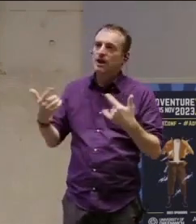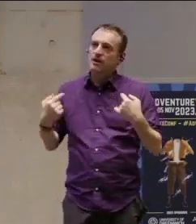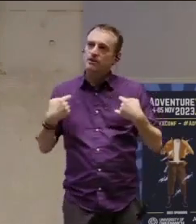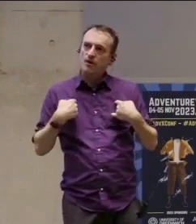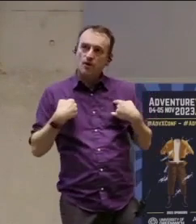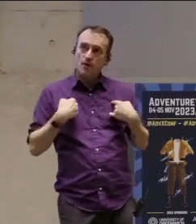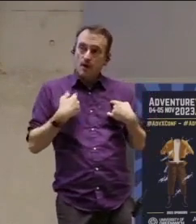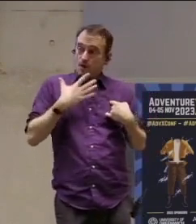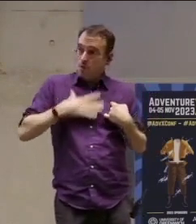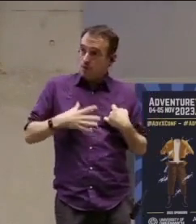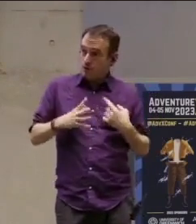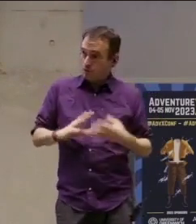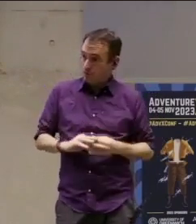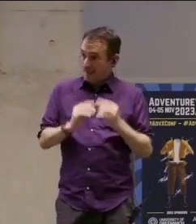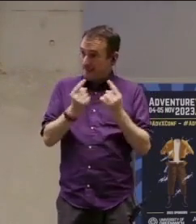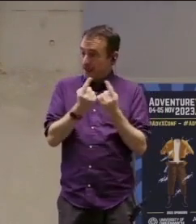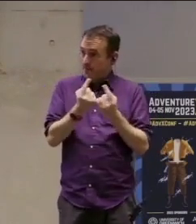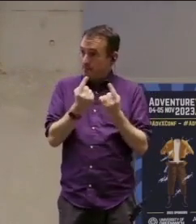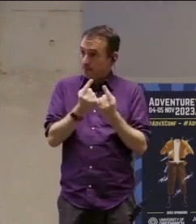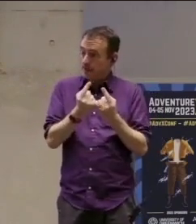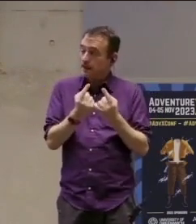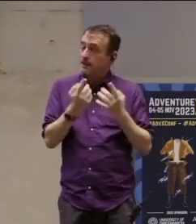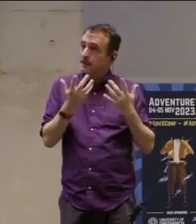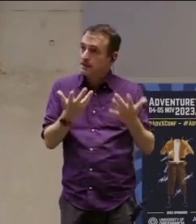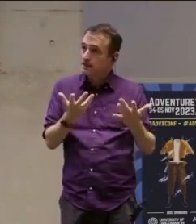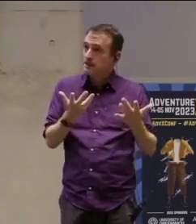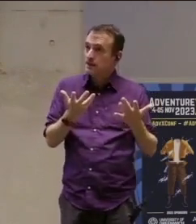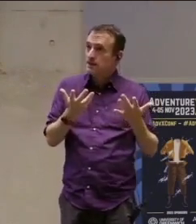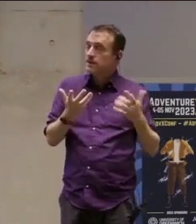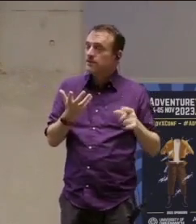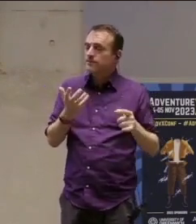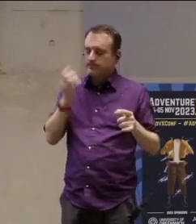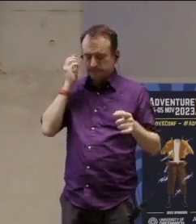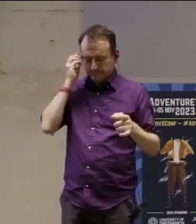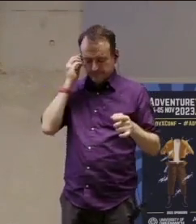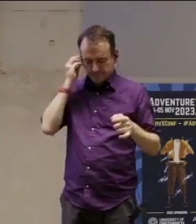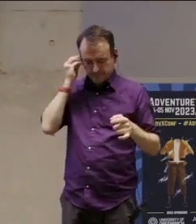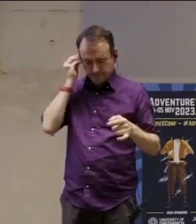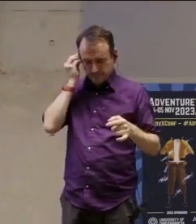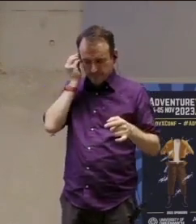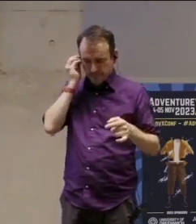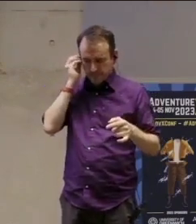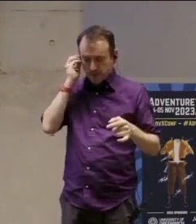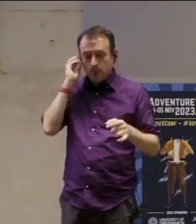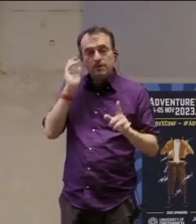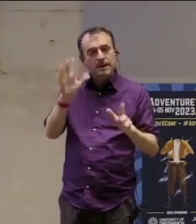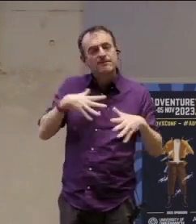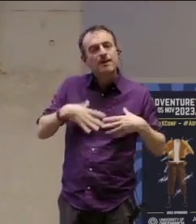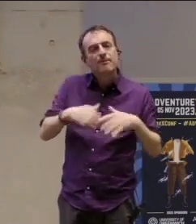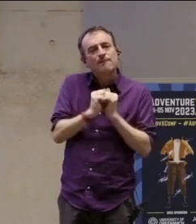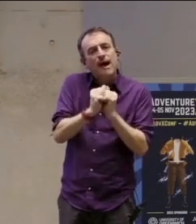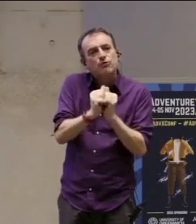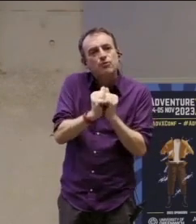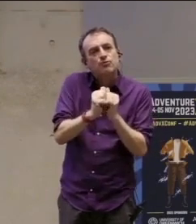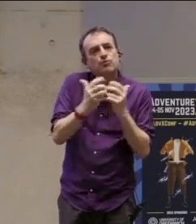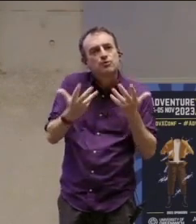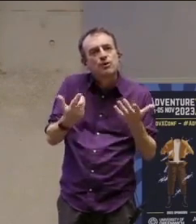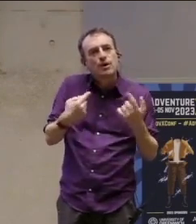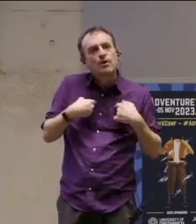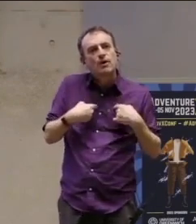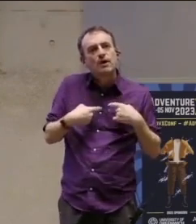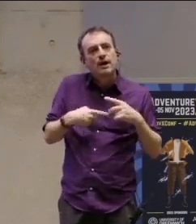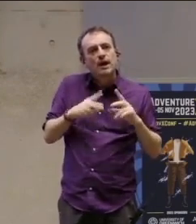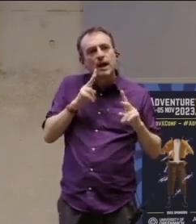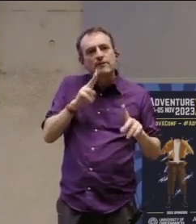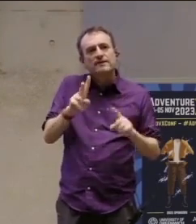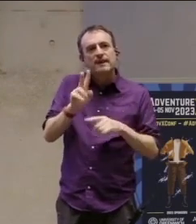something unique. In fact, I even have a question, and I'm sure most people have seen it. Who here has seen Spider-Verse? Ah, there you go, we love it. Do you know what I